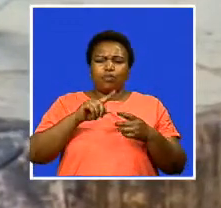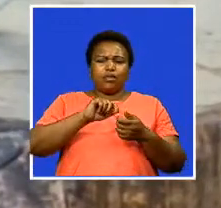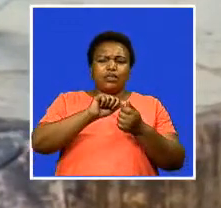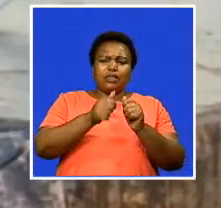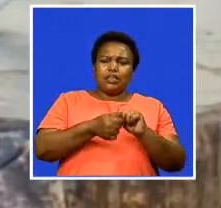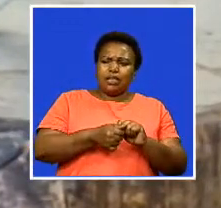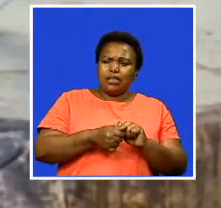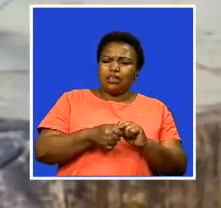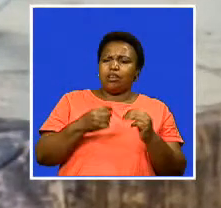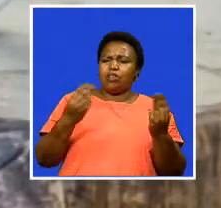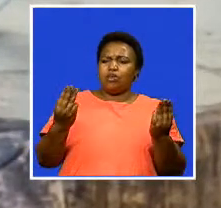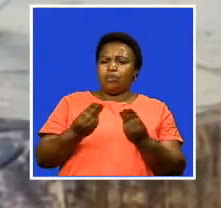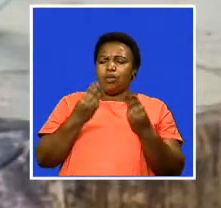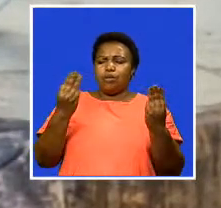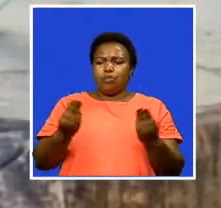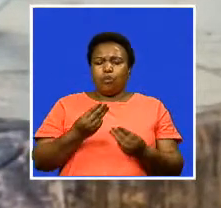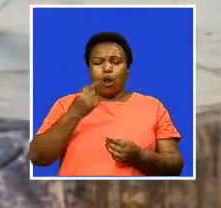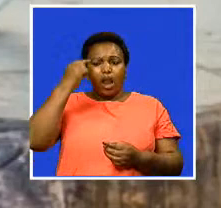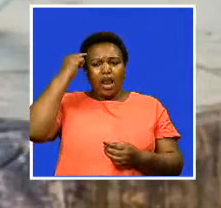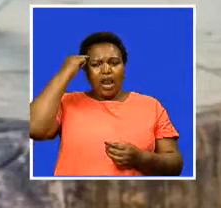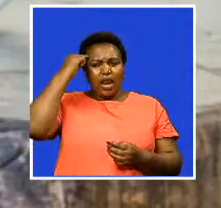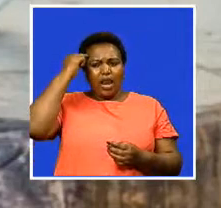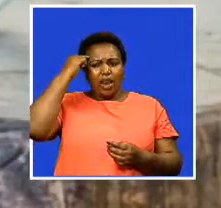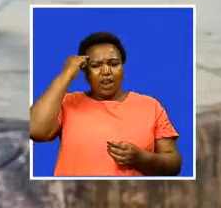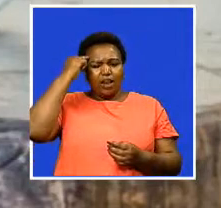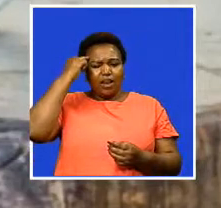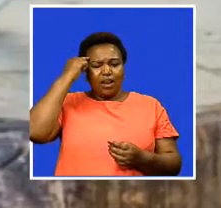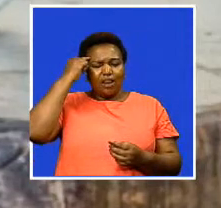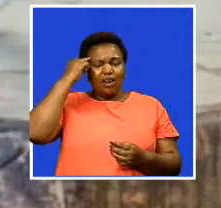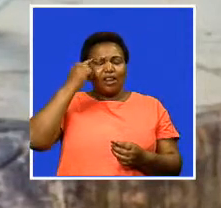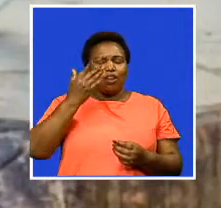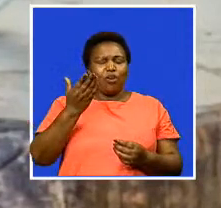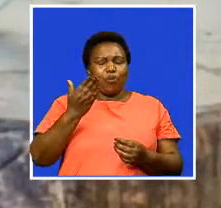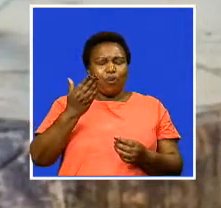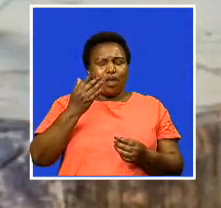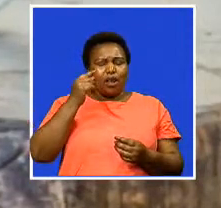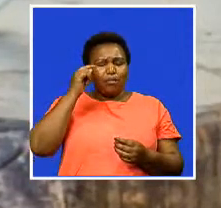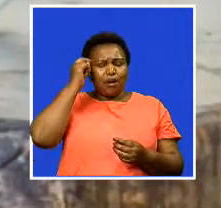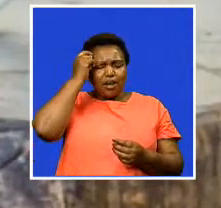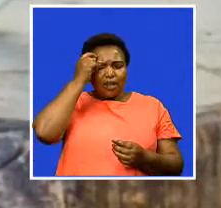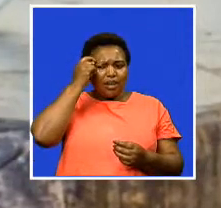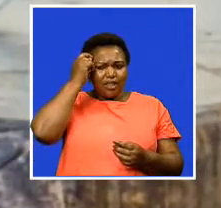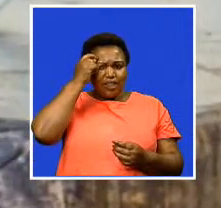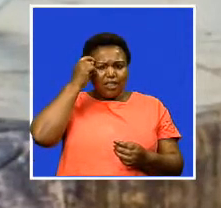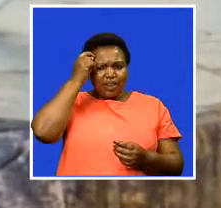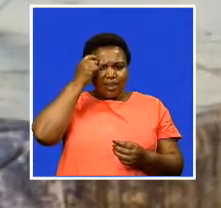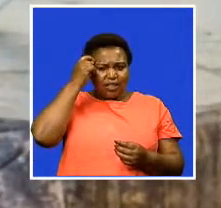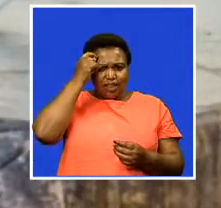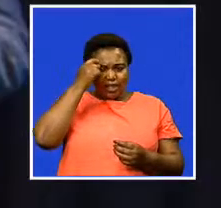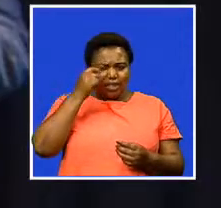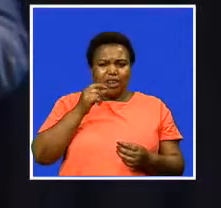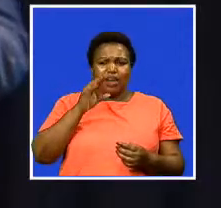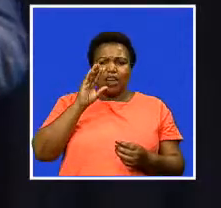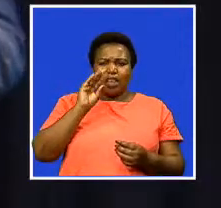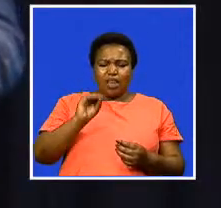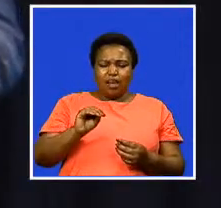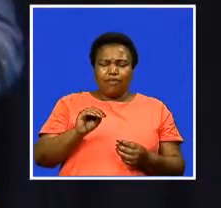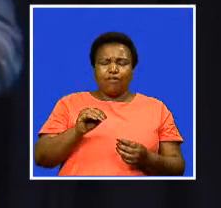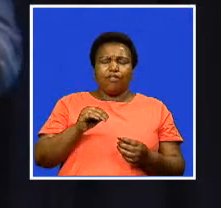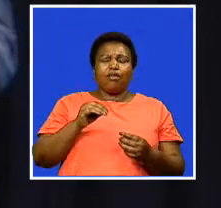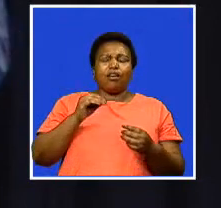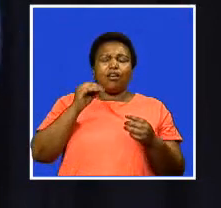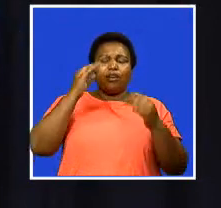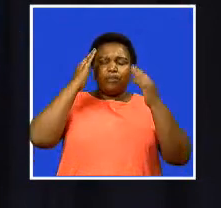abantu labacabanga ngayo udale ema mental issues njena